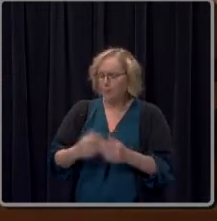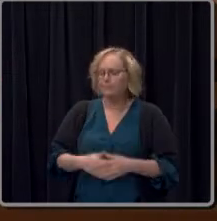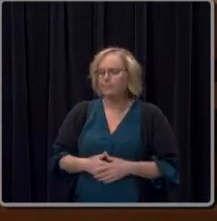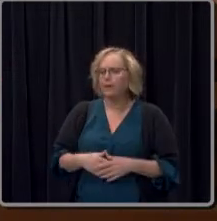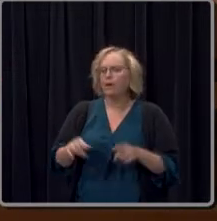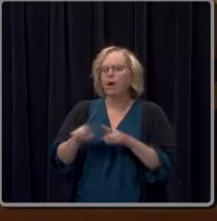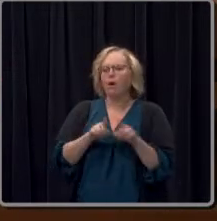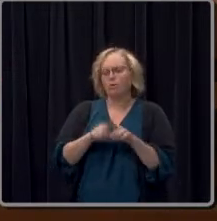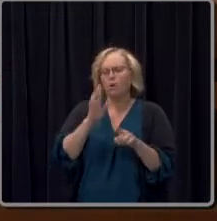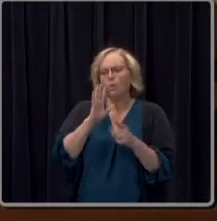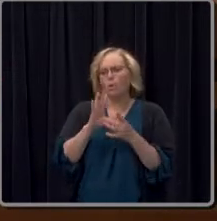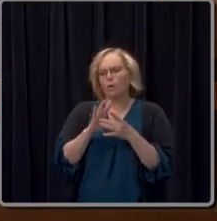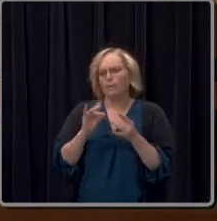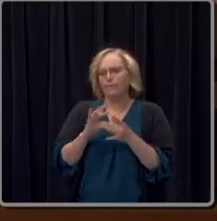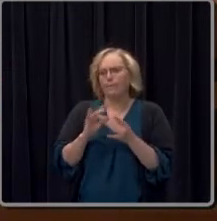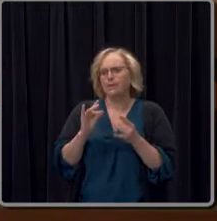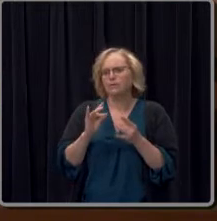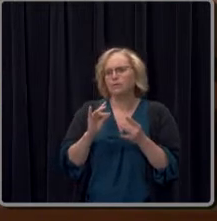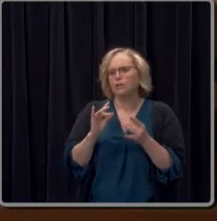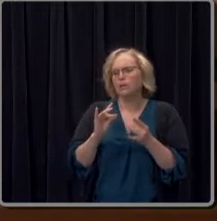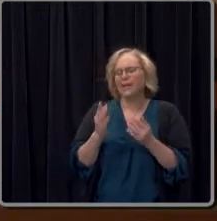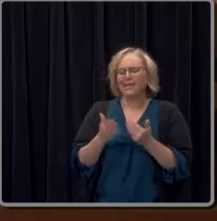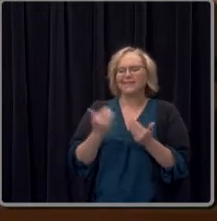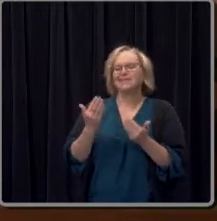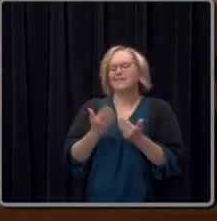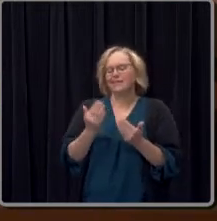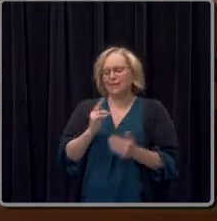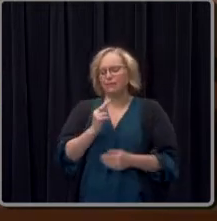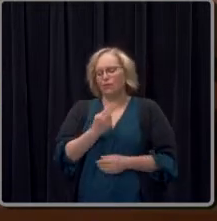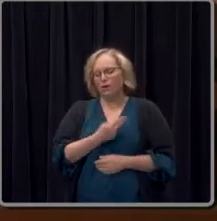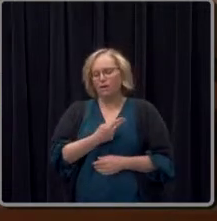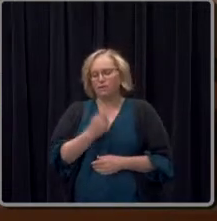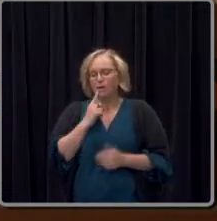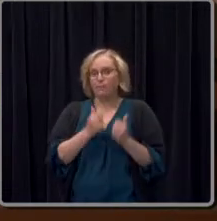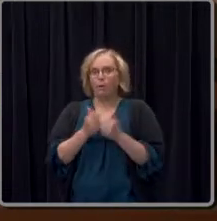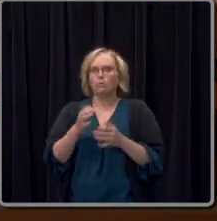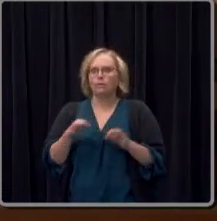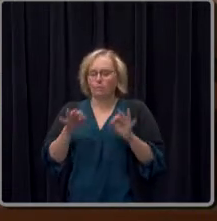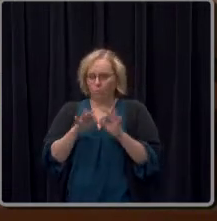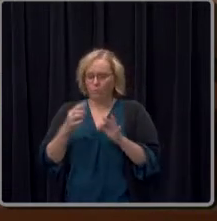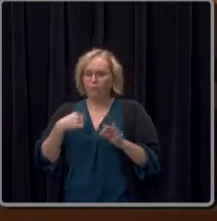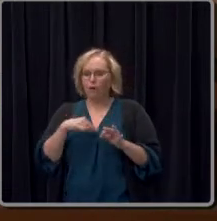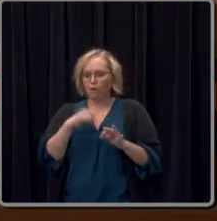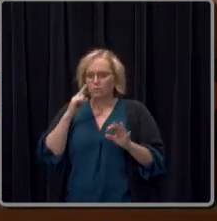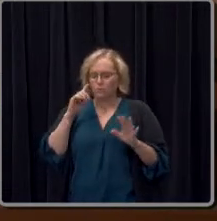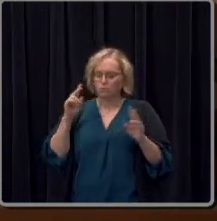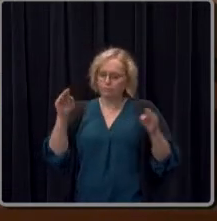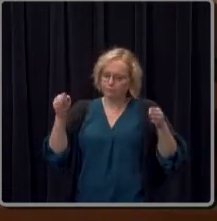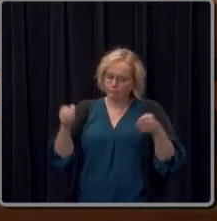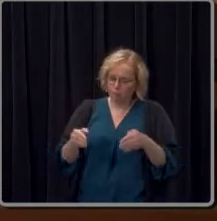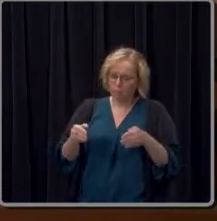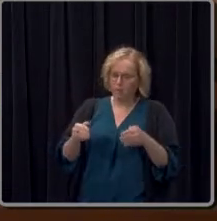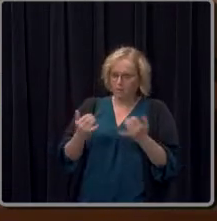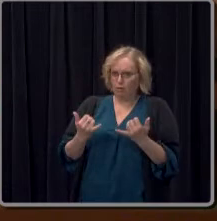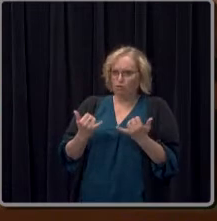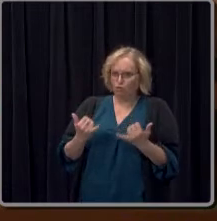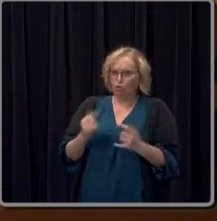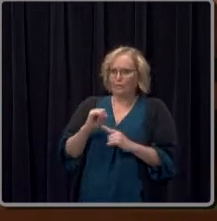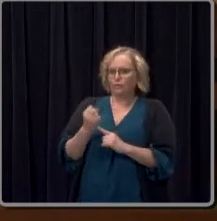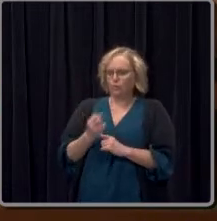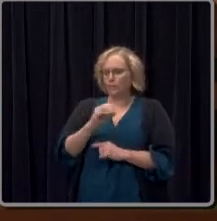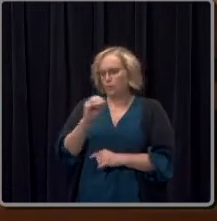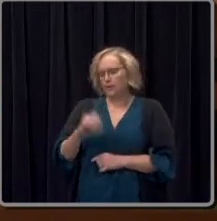mention too, and it's easy for us, obviously, and most important for us to focus on the situation that we're currently in